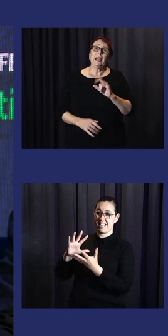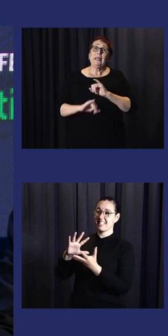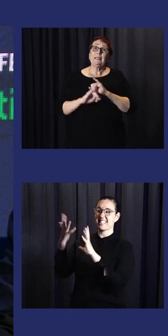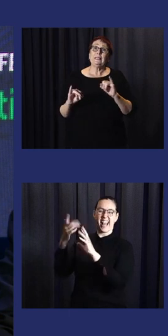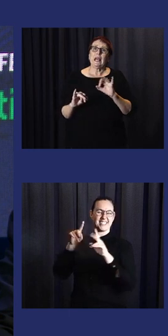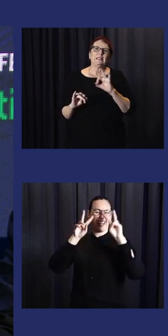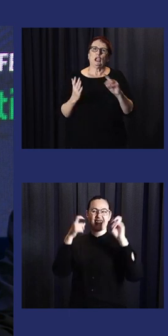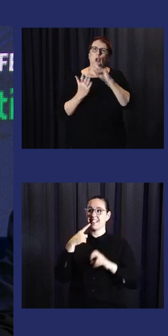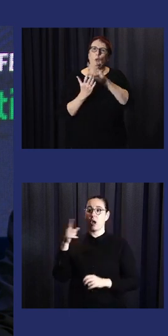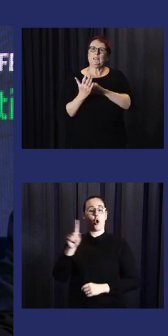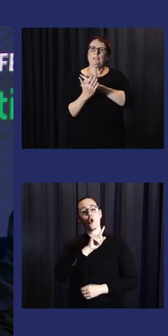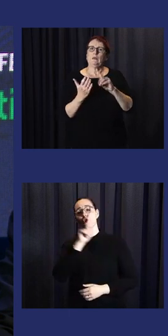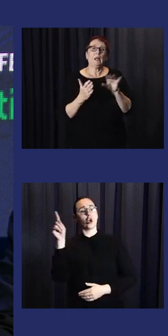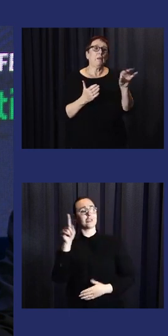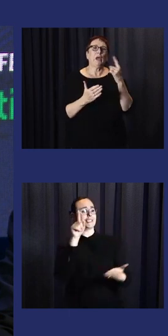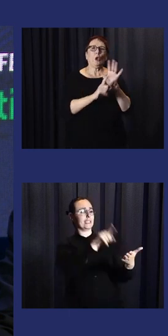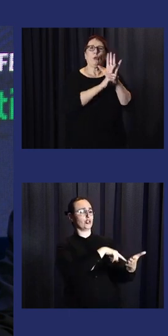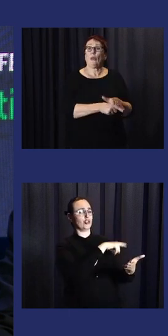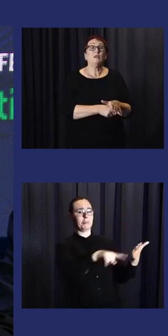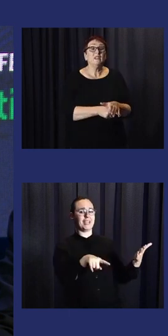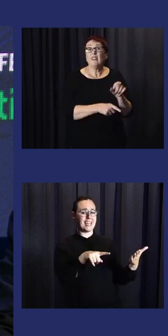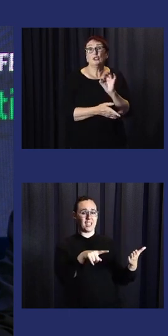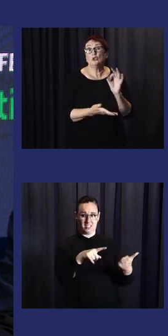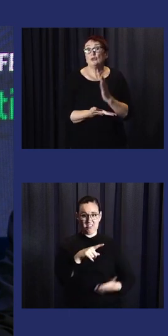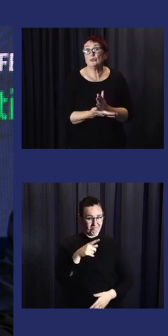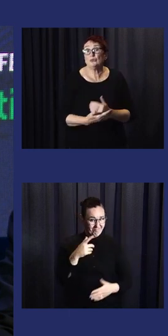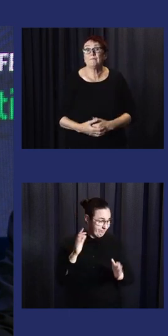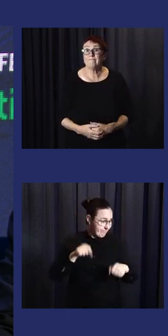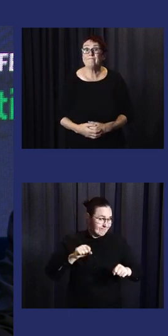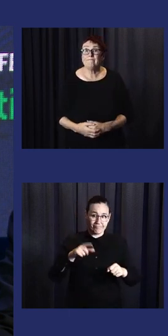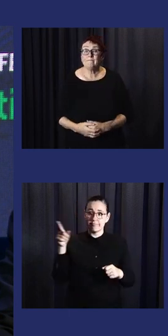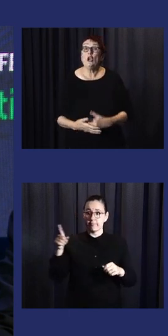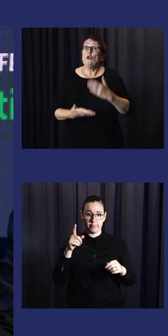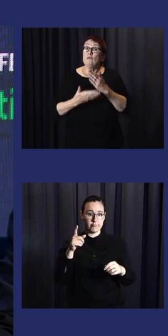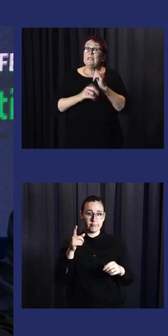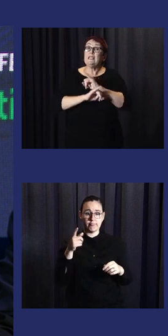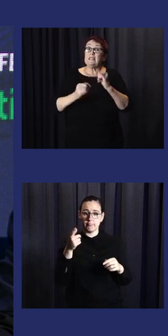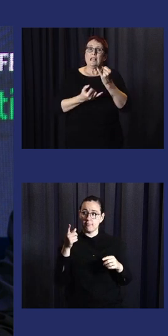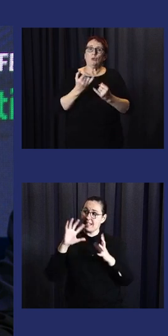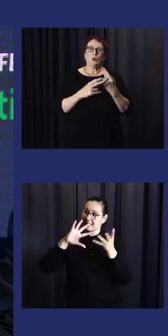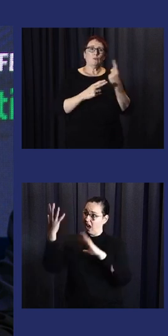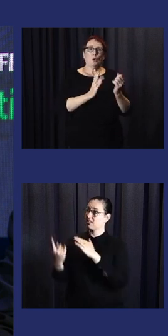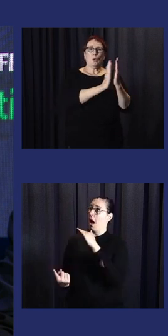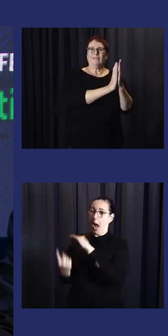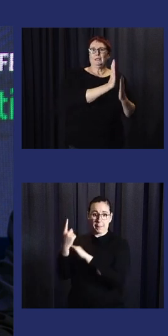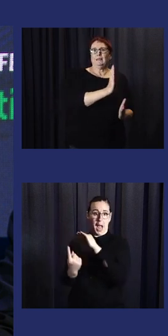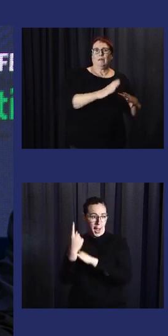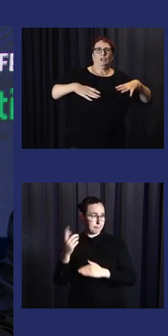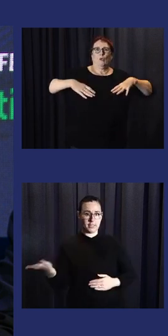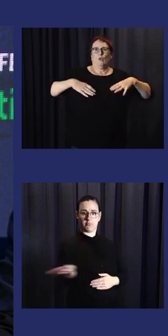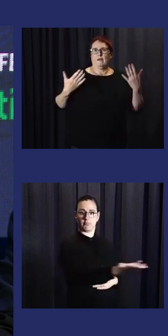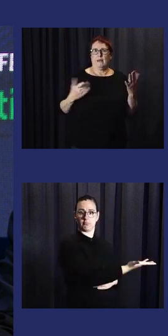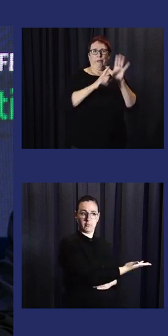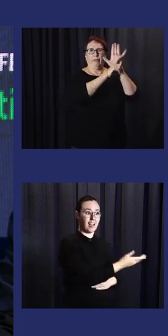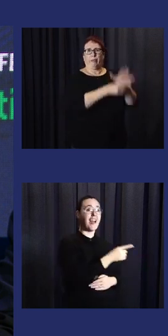true, they do. They're worse for anyone who already faces structural inequalities. So the data tells us that women and children,